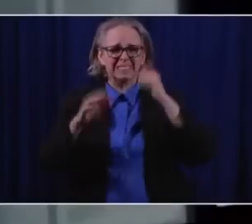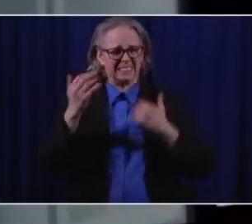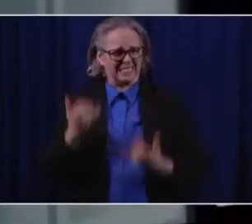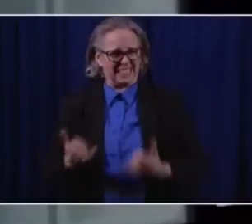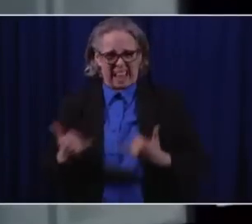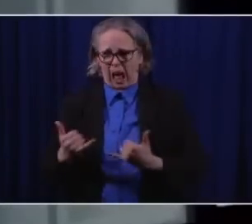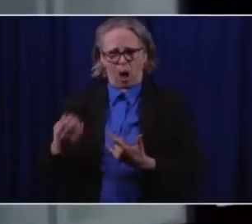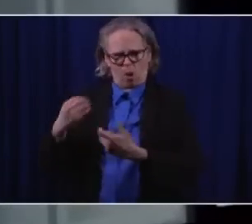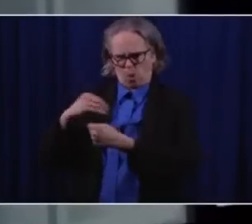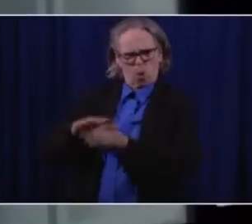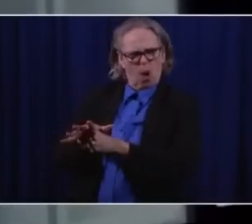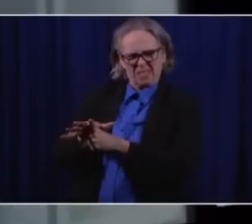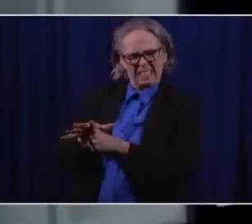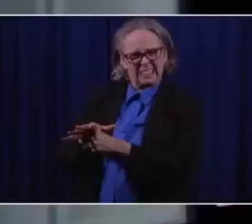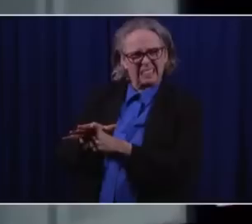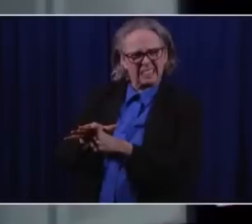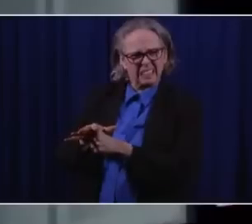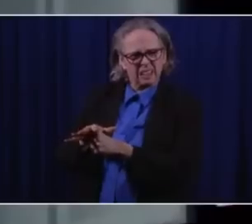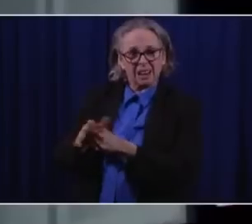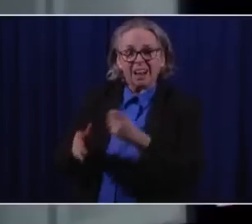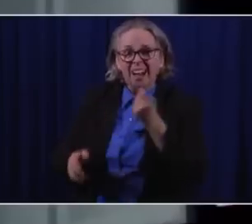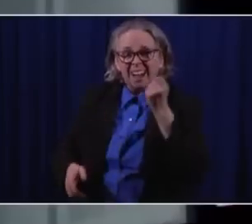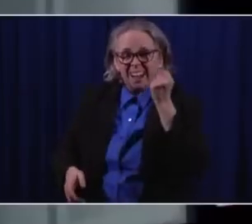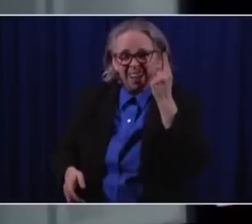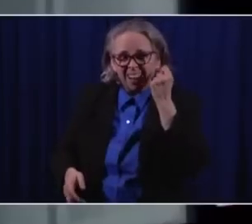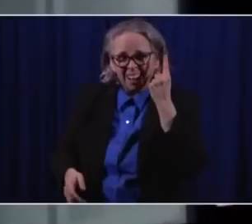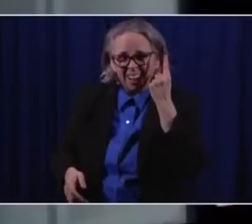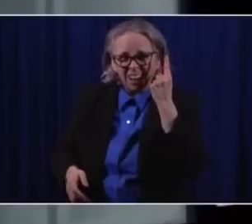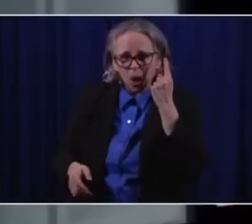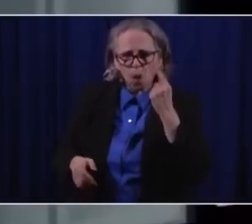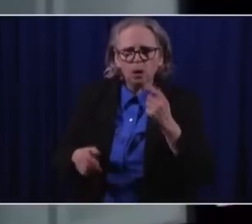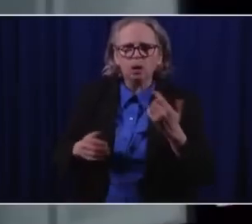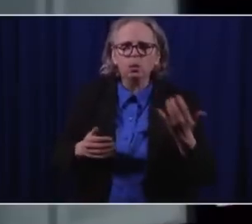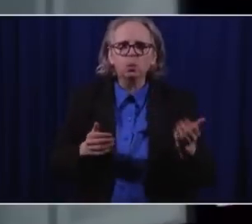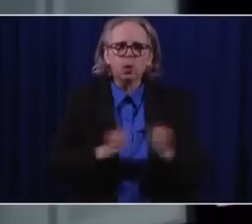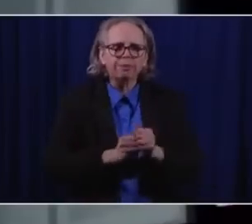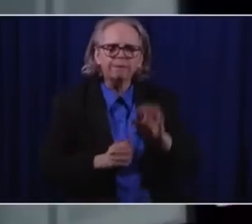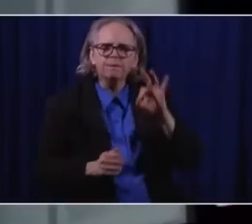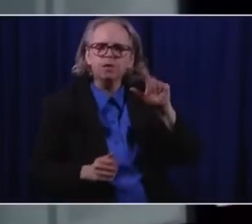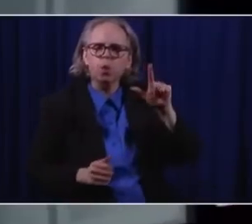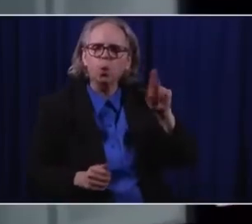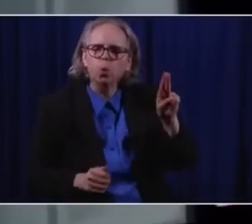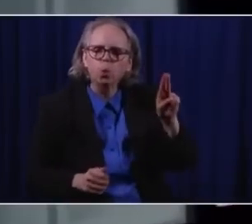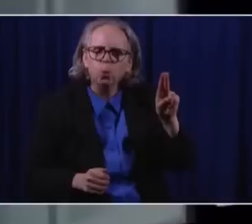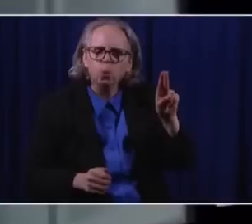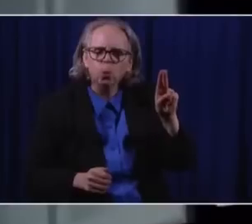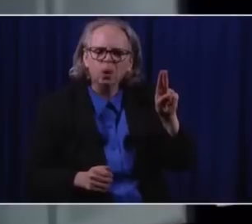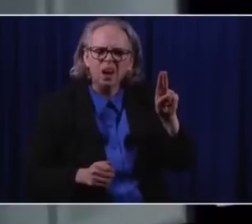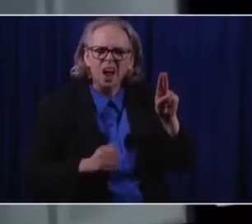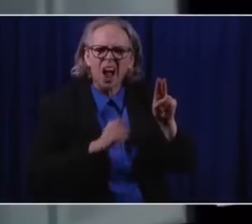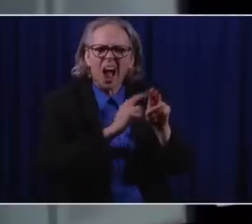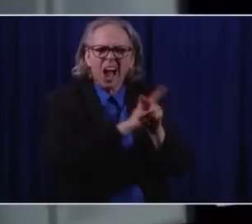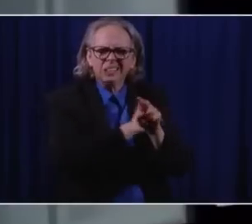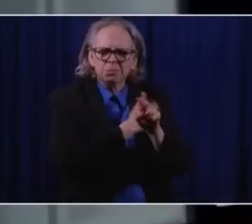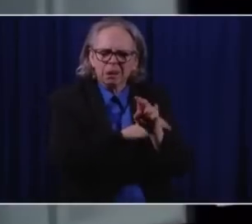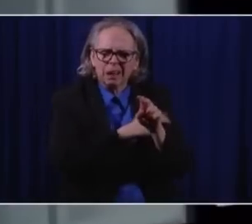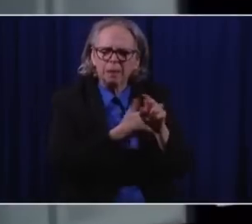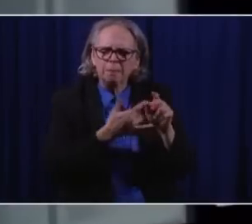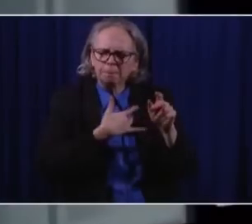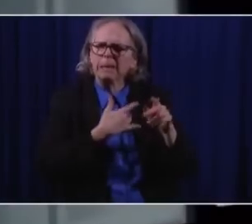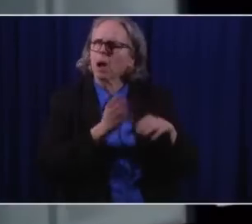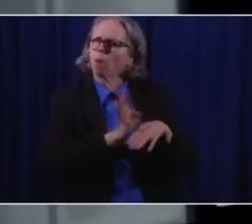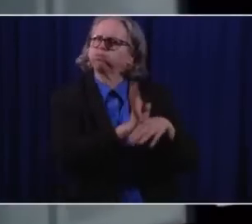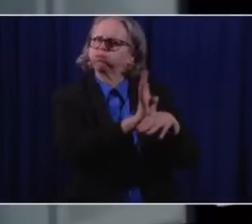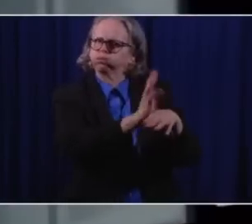high tide period in the Midwest where hospital census is typically high and expected to be high